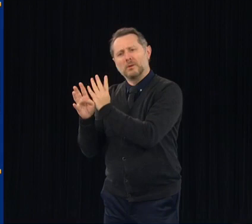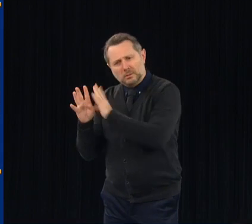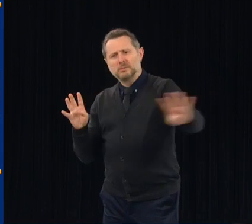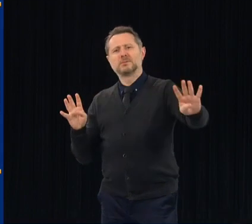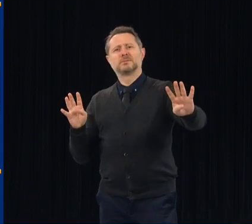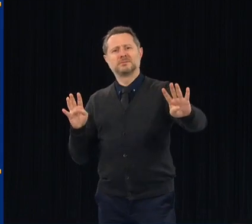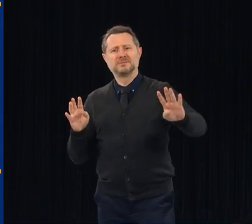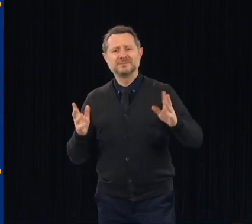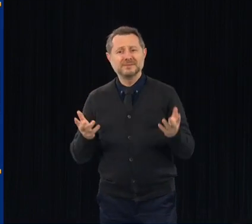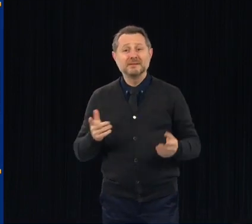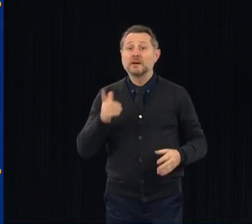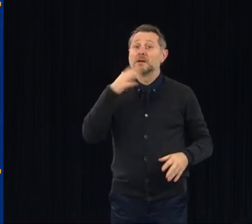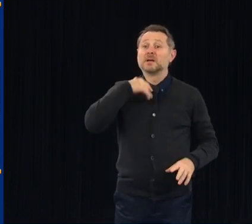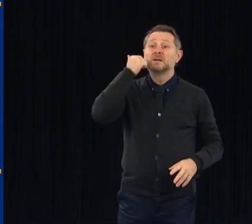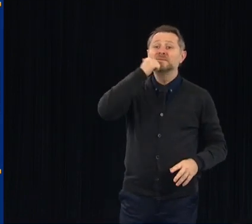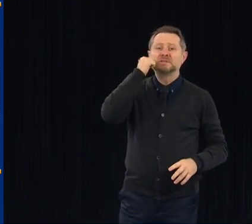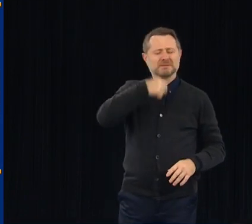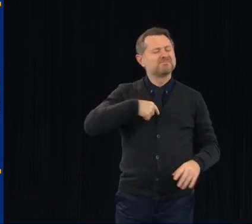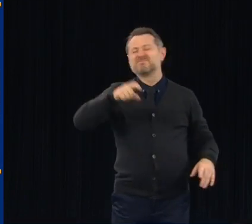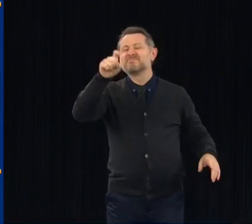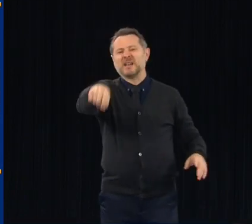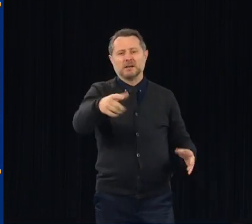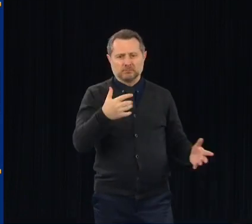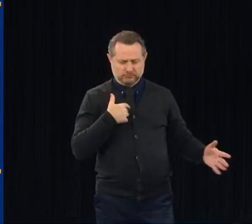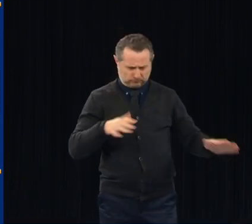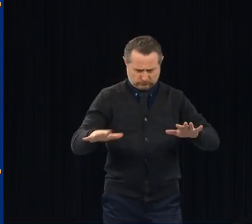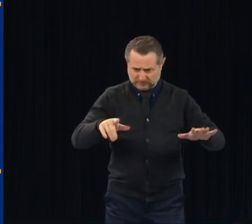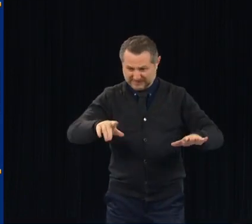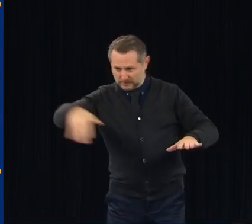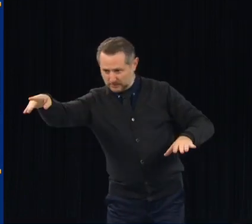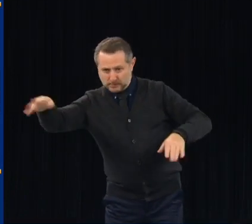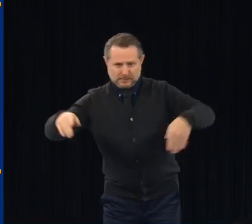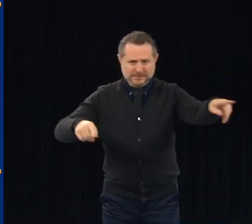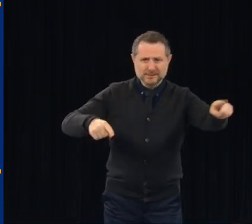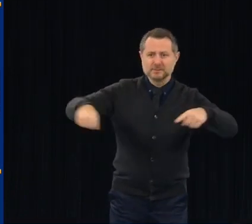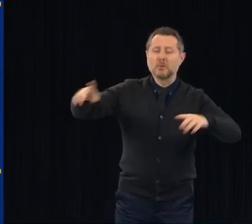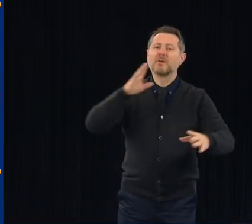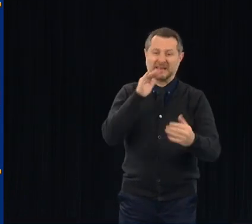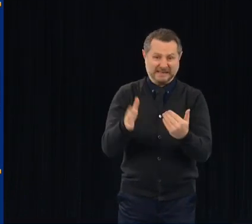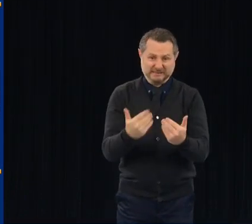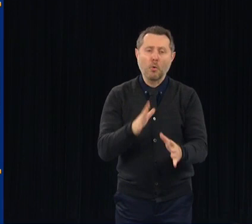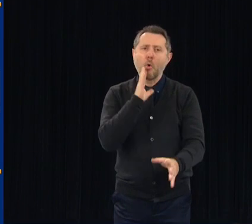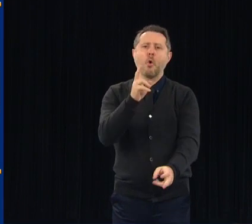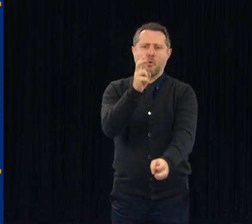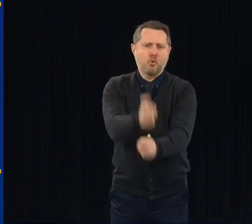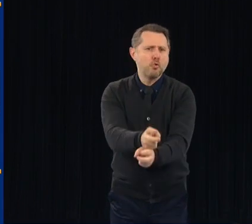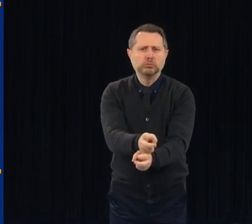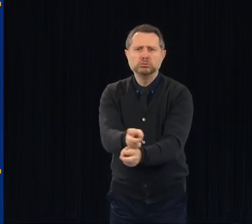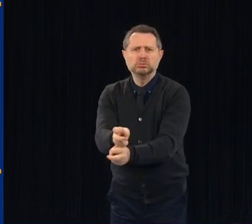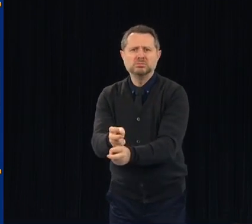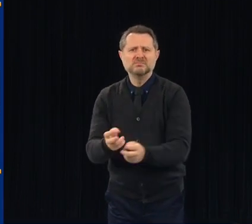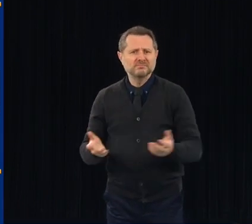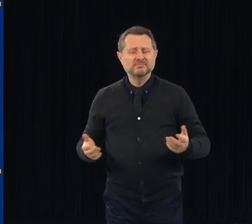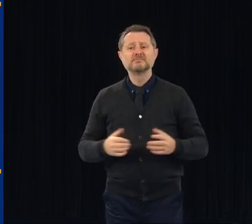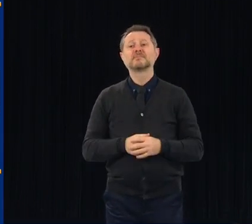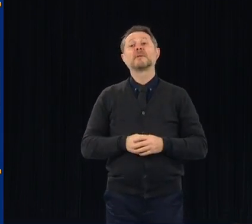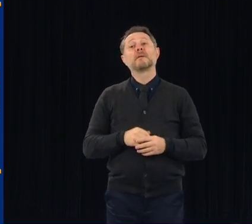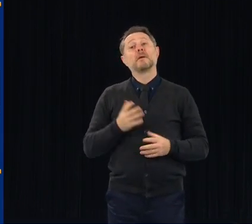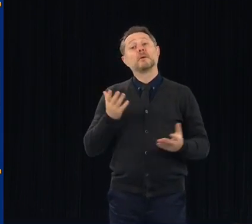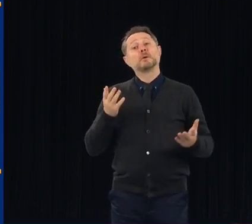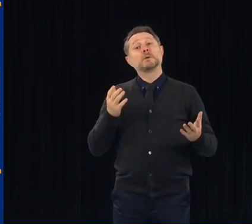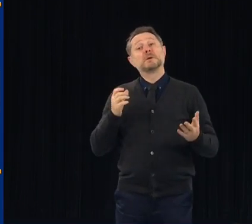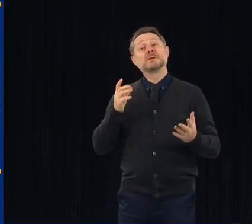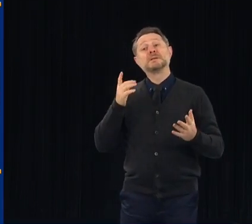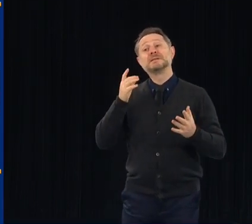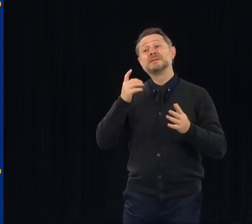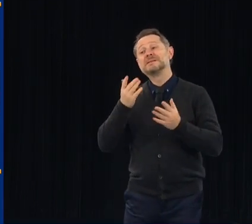it's very, very difficult. We're running short on supplies all across the board. Some hospitals happen to have a